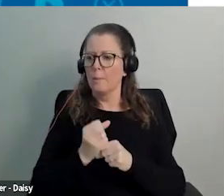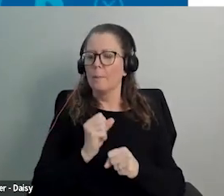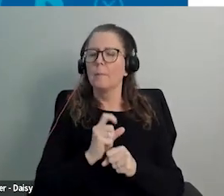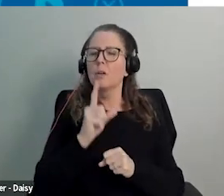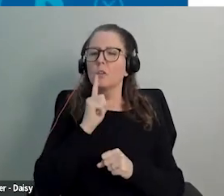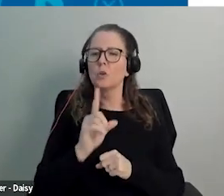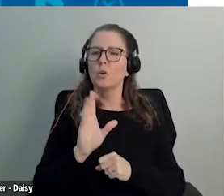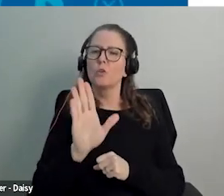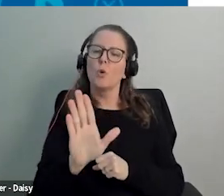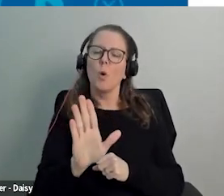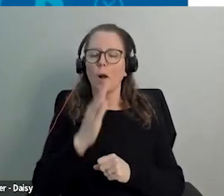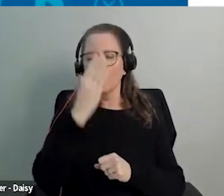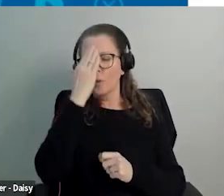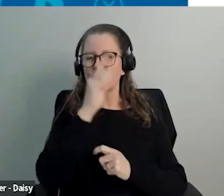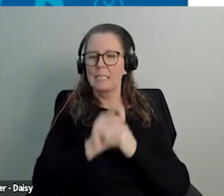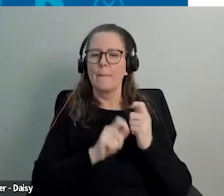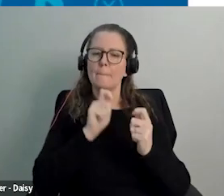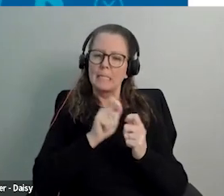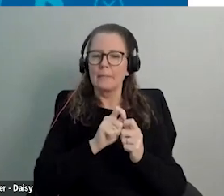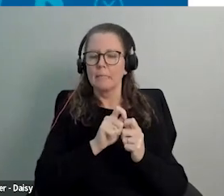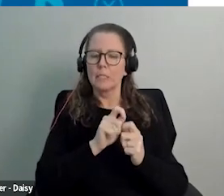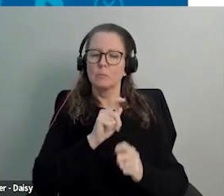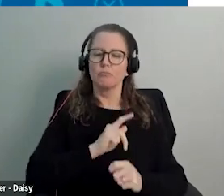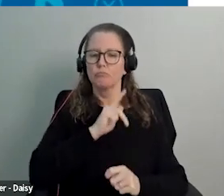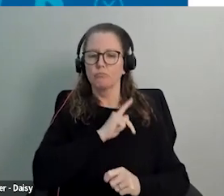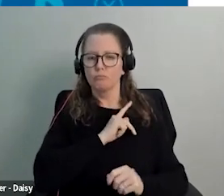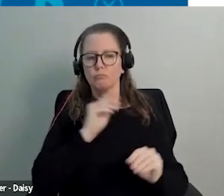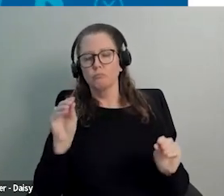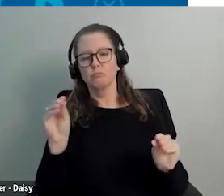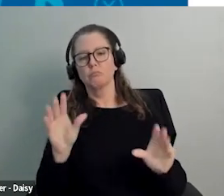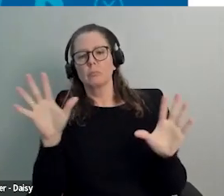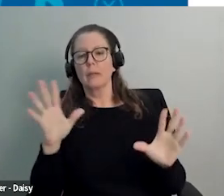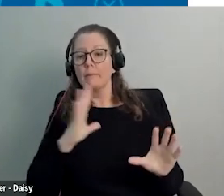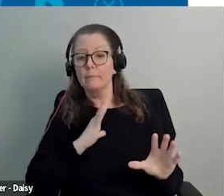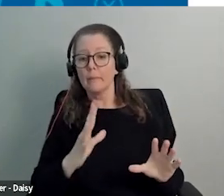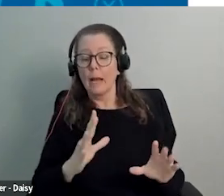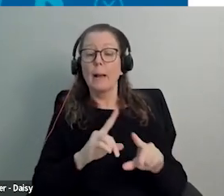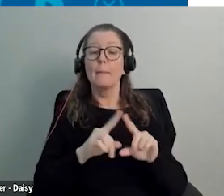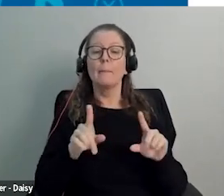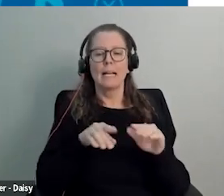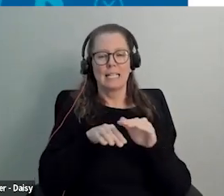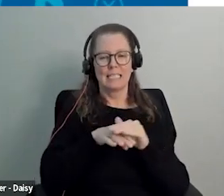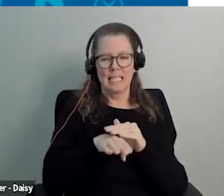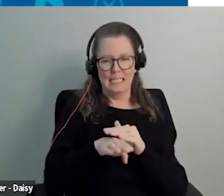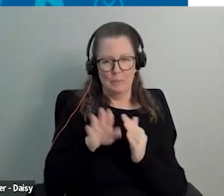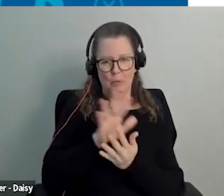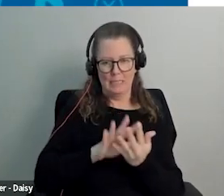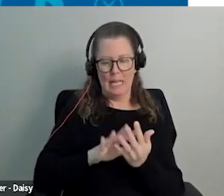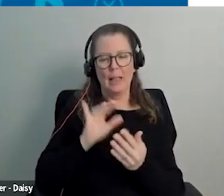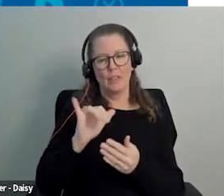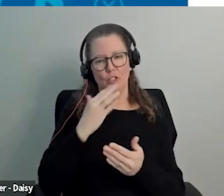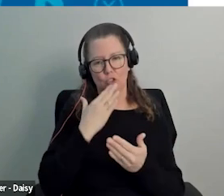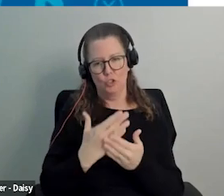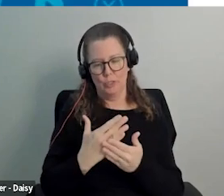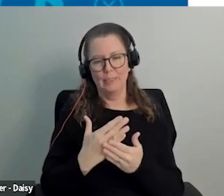specific flair to it, which is great, but always remember accessible design is good design. So make sure that